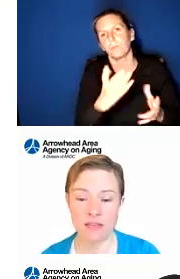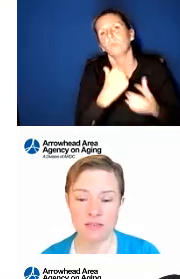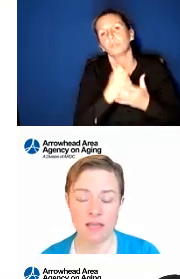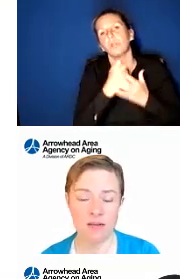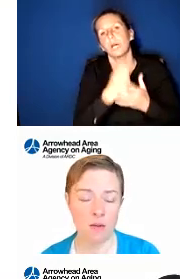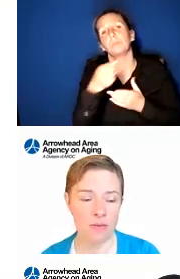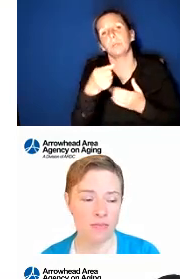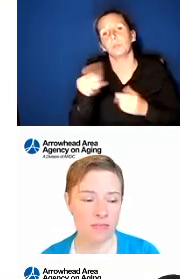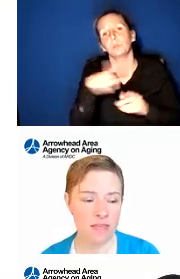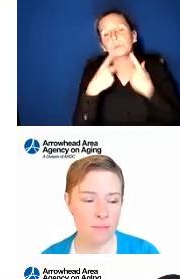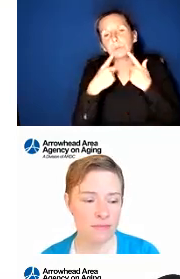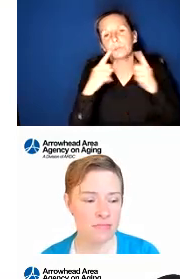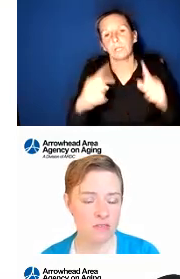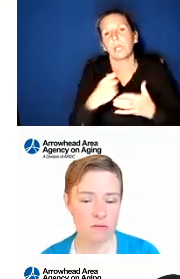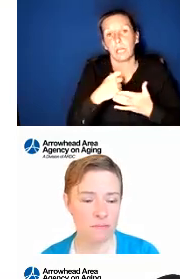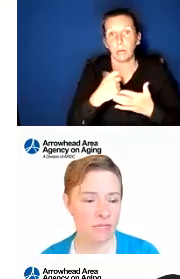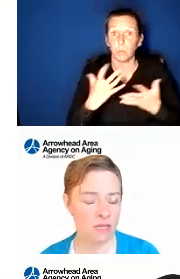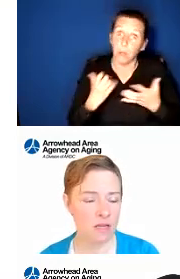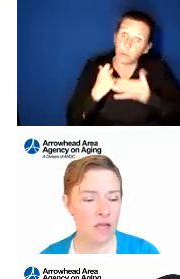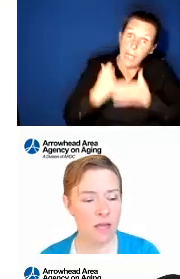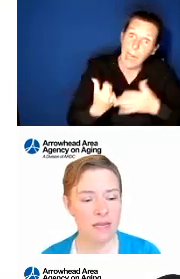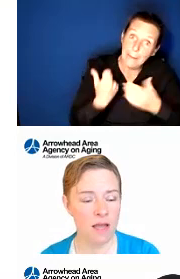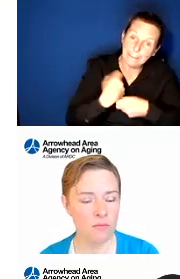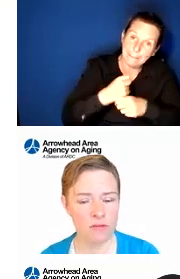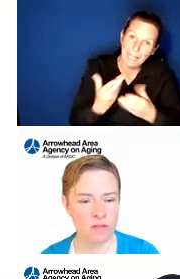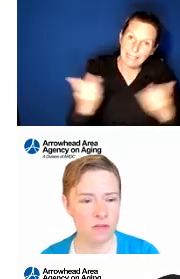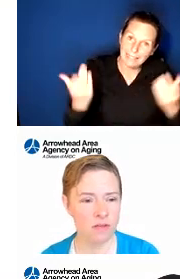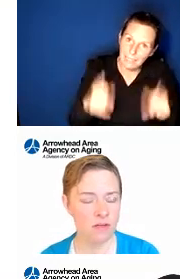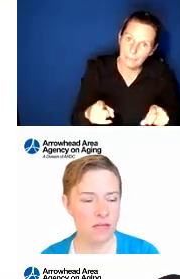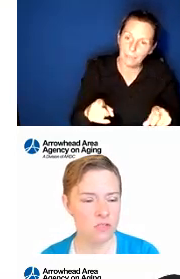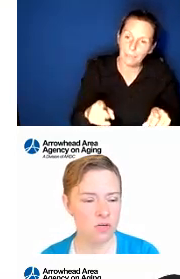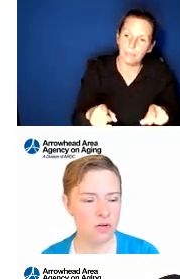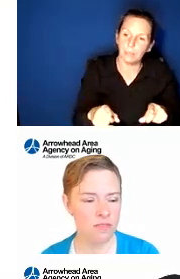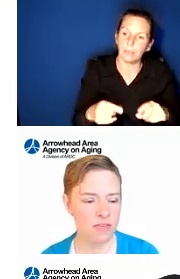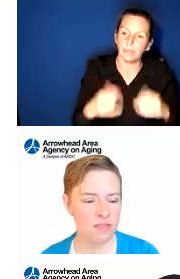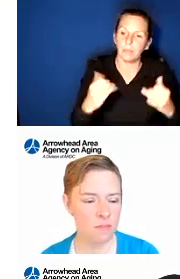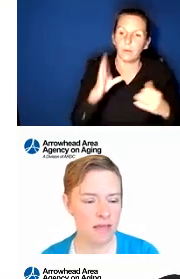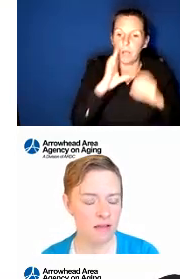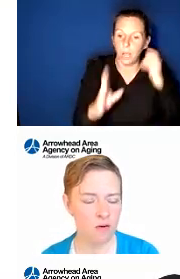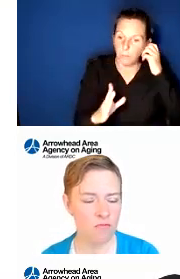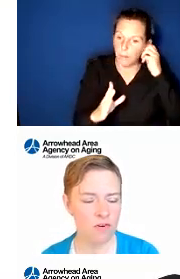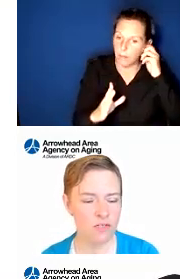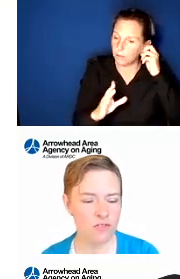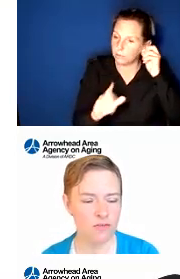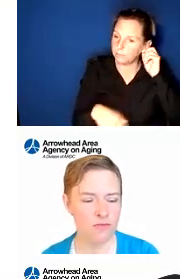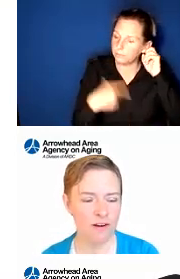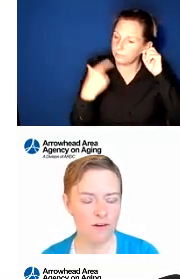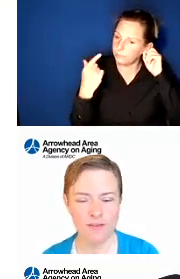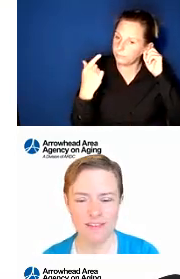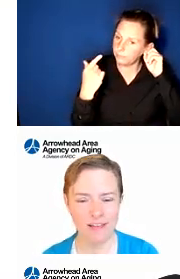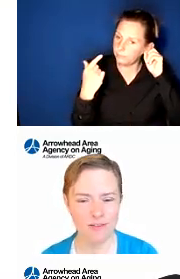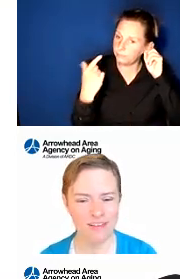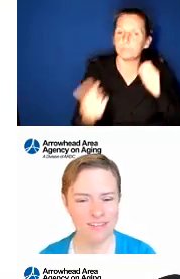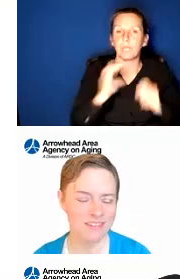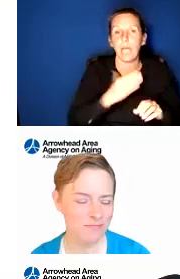a success and help make things happen. So, and I will turn things back over to our